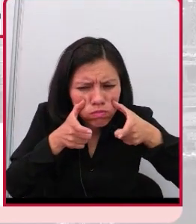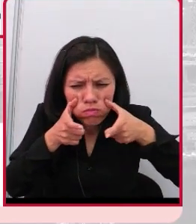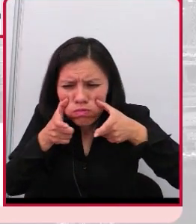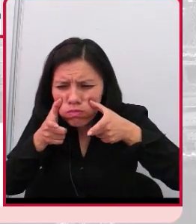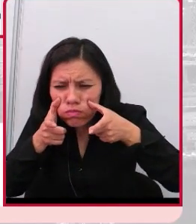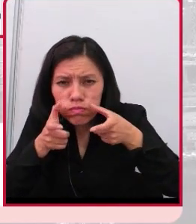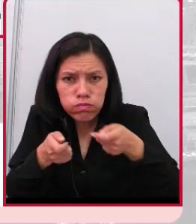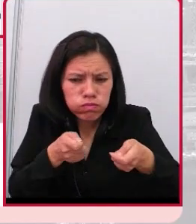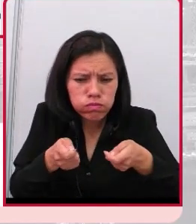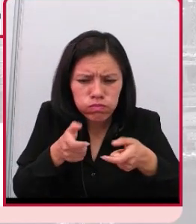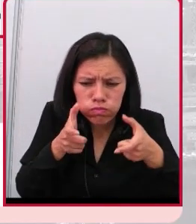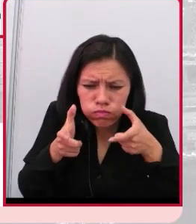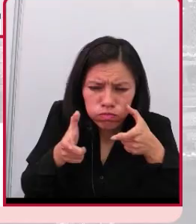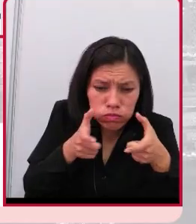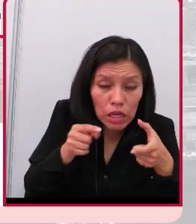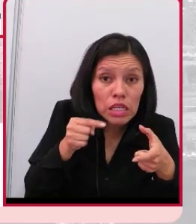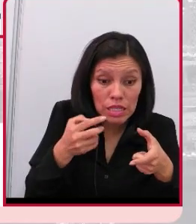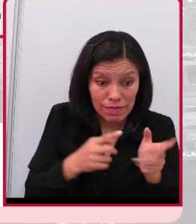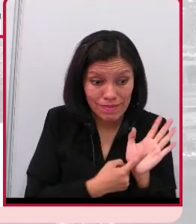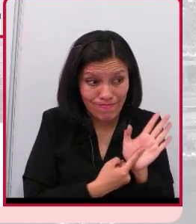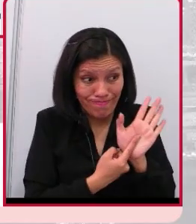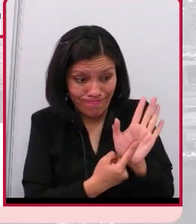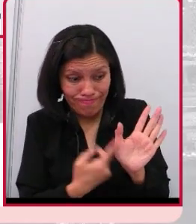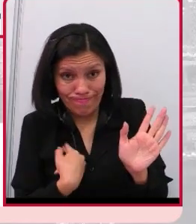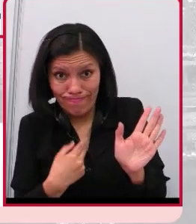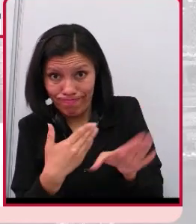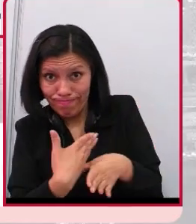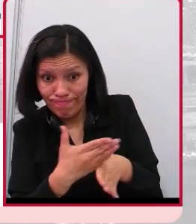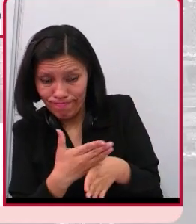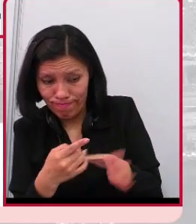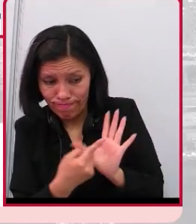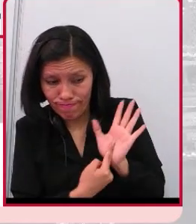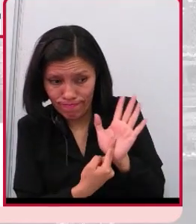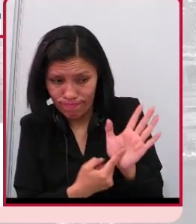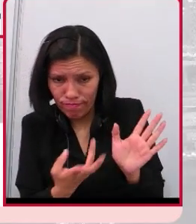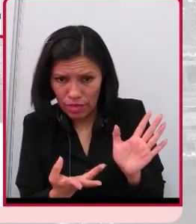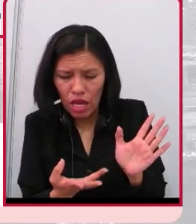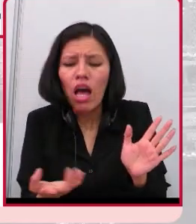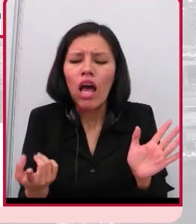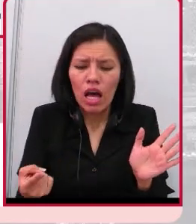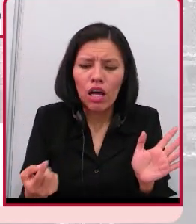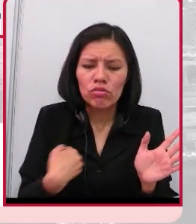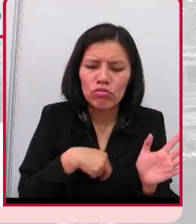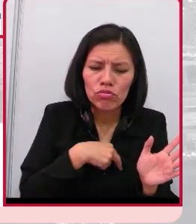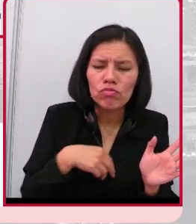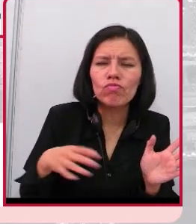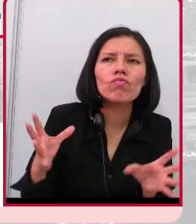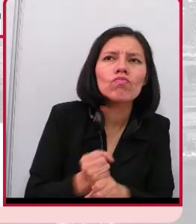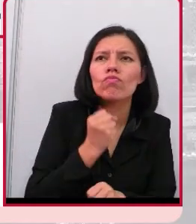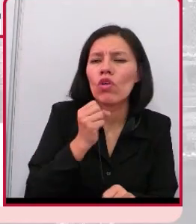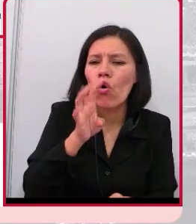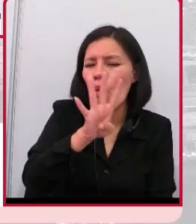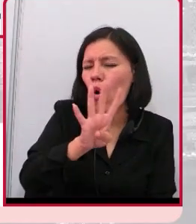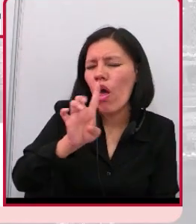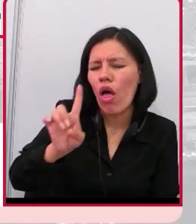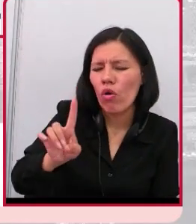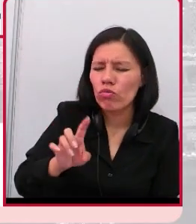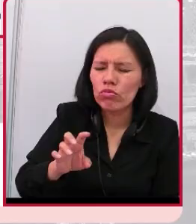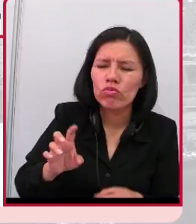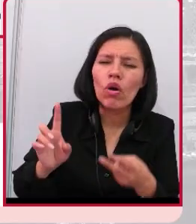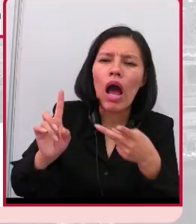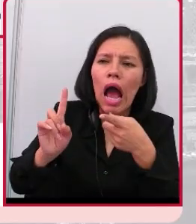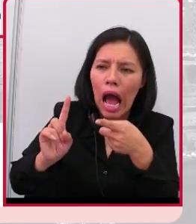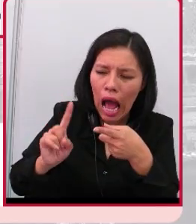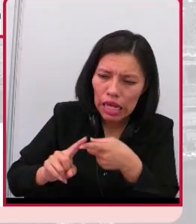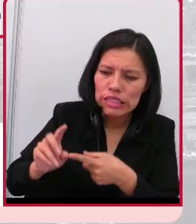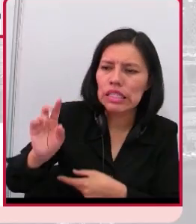monitored. And for the sample that we share, we have seen the 49.5%